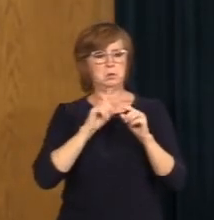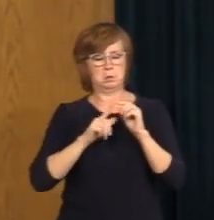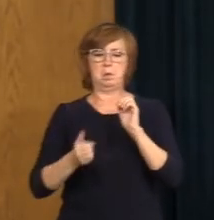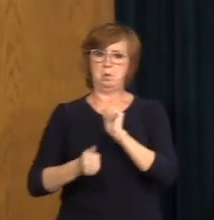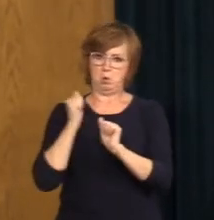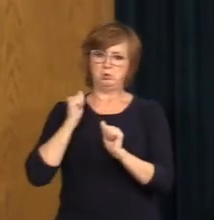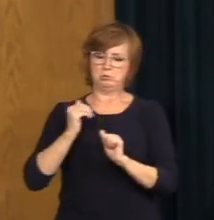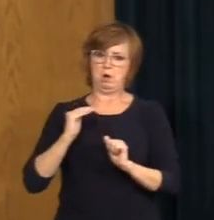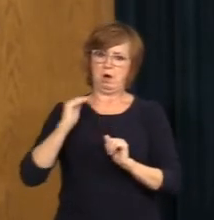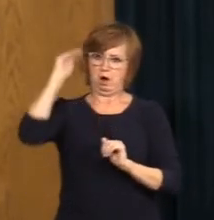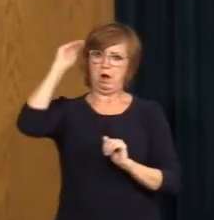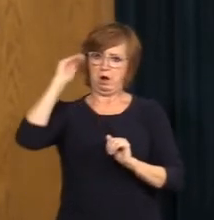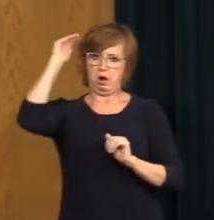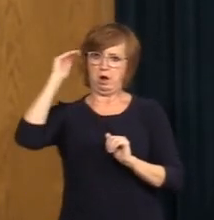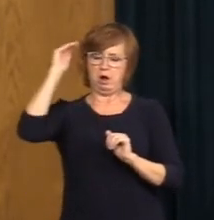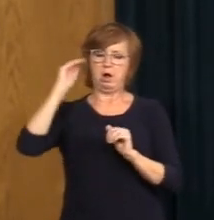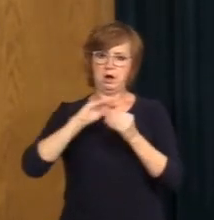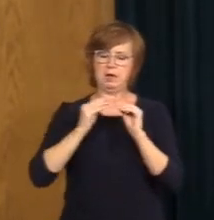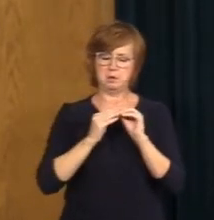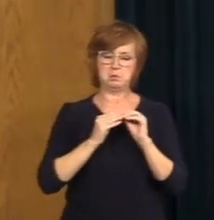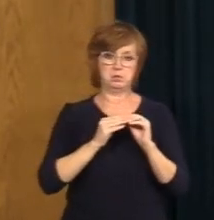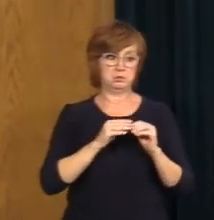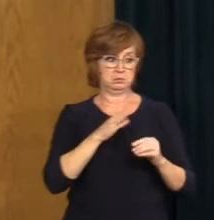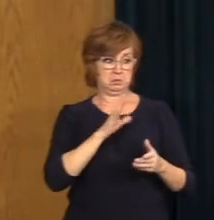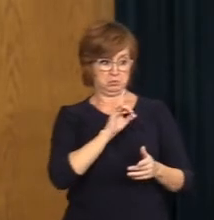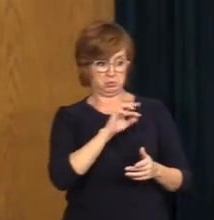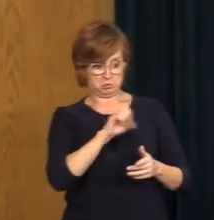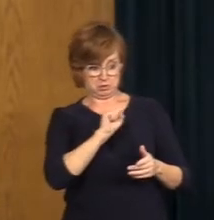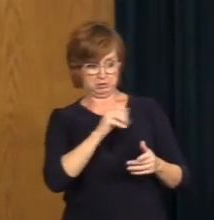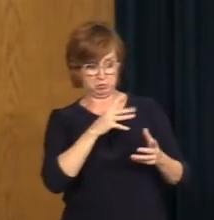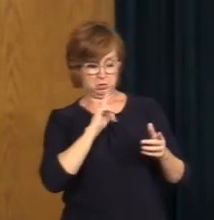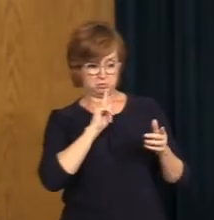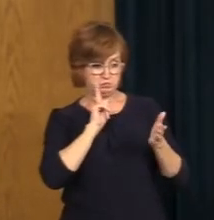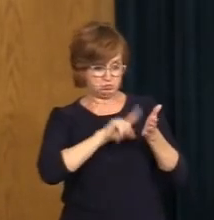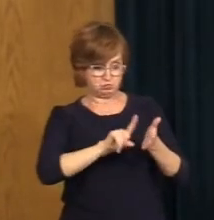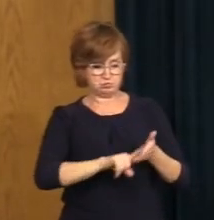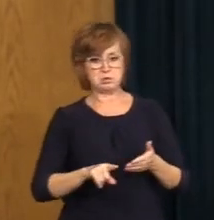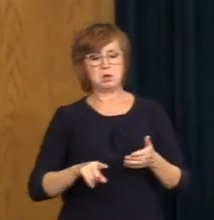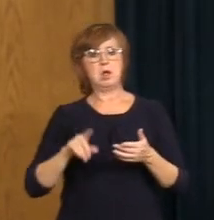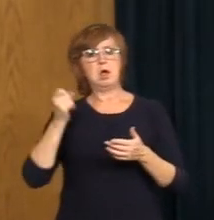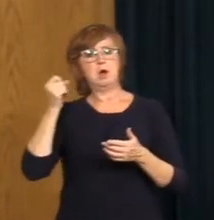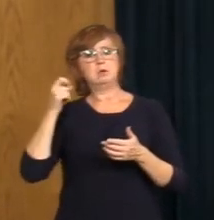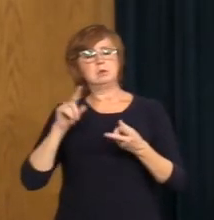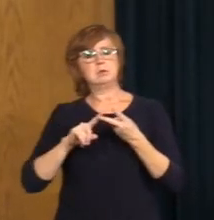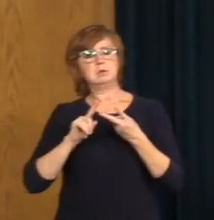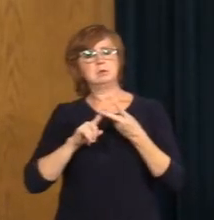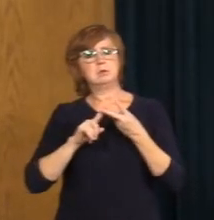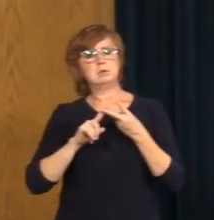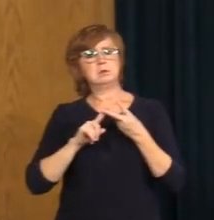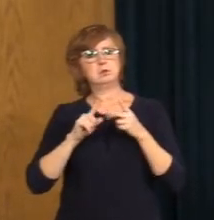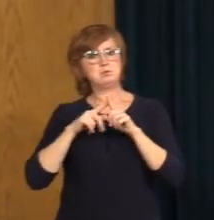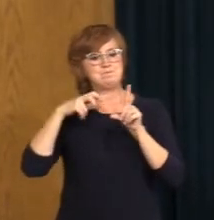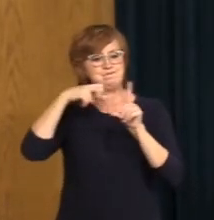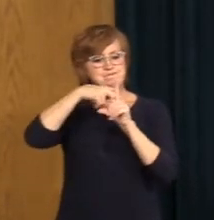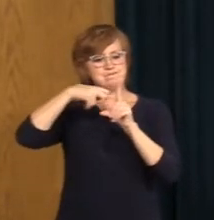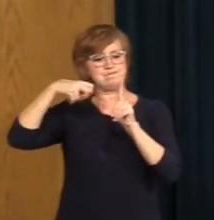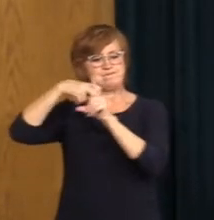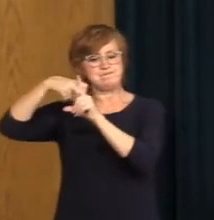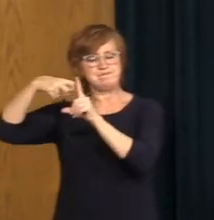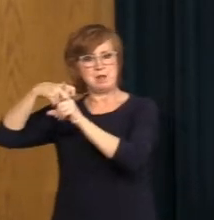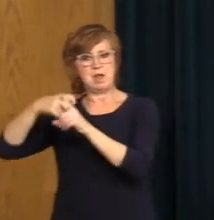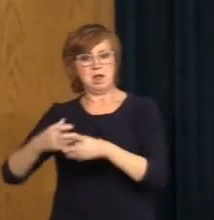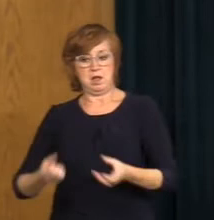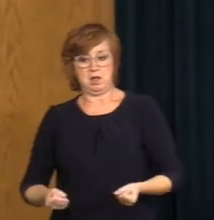that, and Dr. Shahab could follow up on this, but with respect to the finding cases, specifically to the